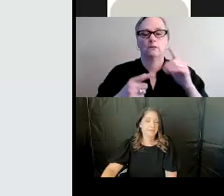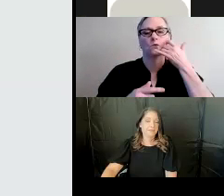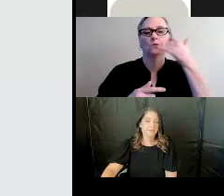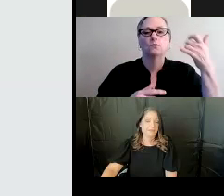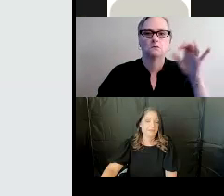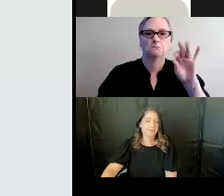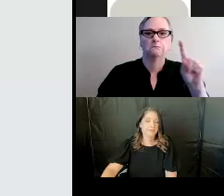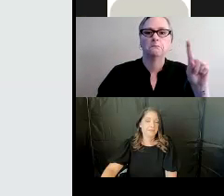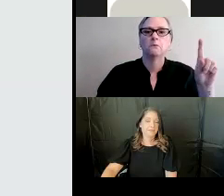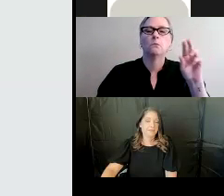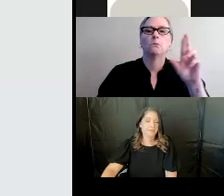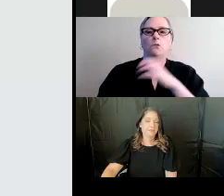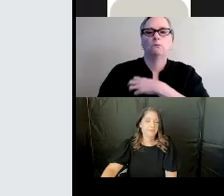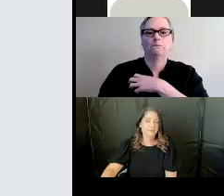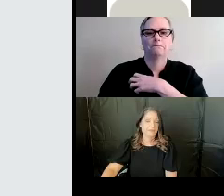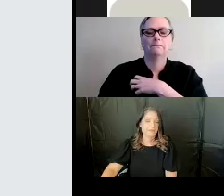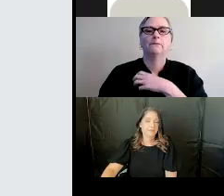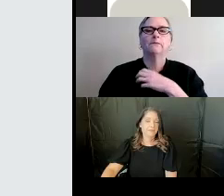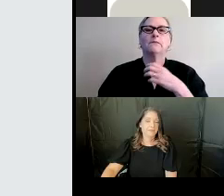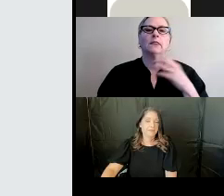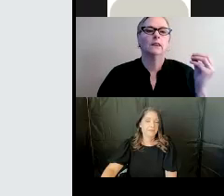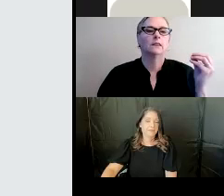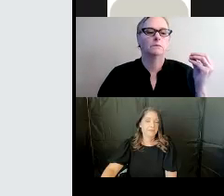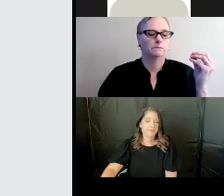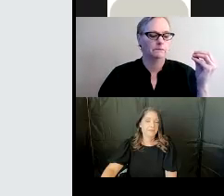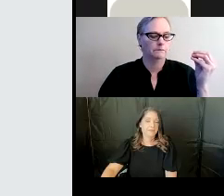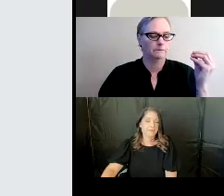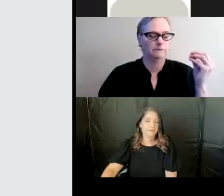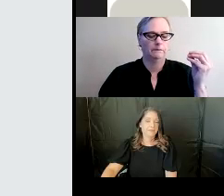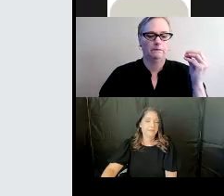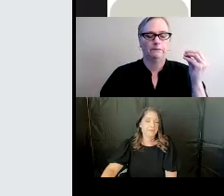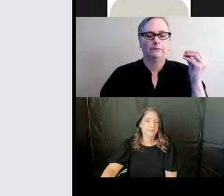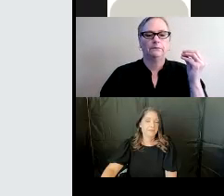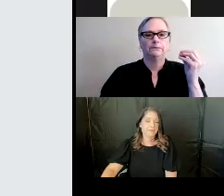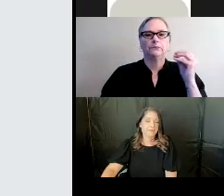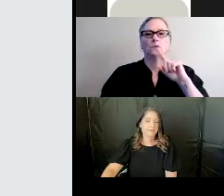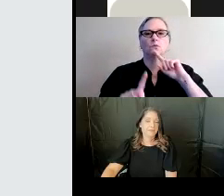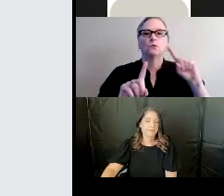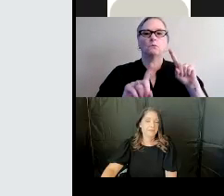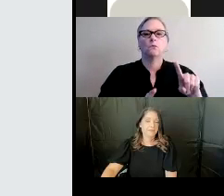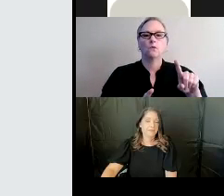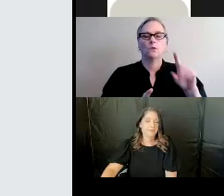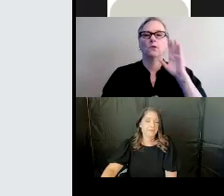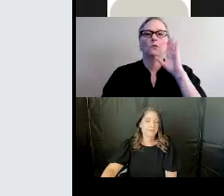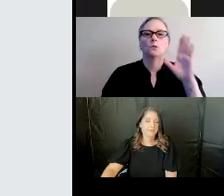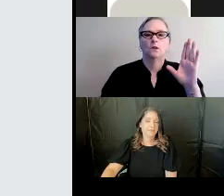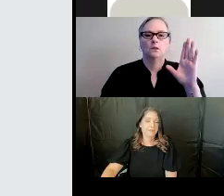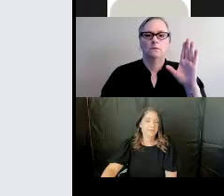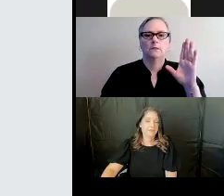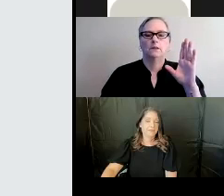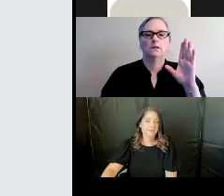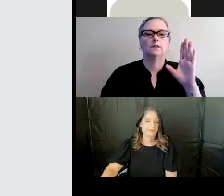law enforcement. And the report will be made, or the